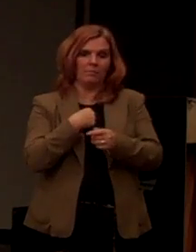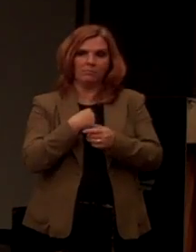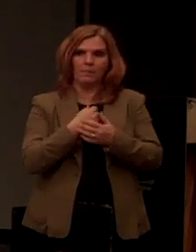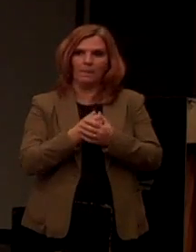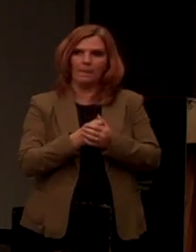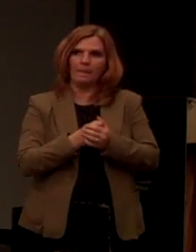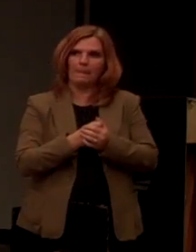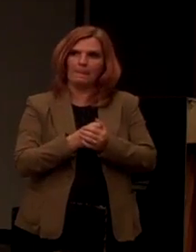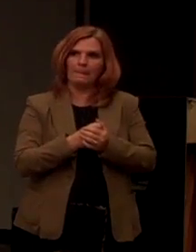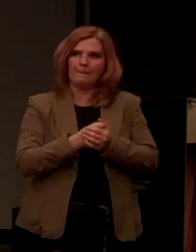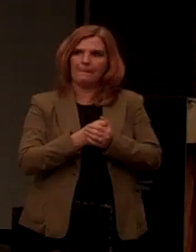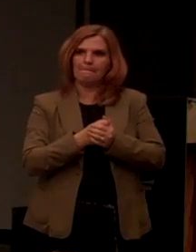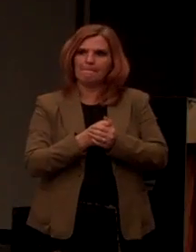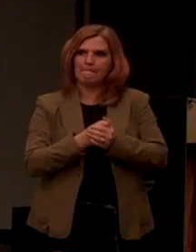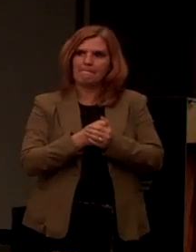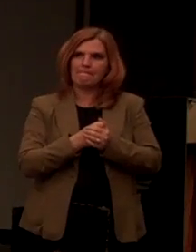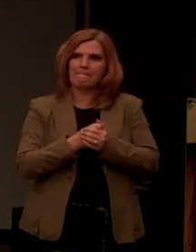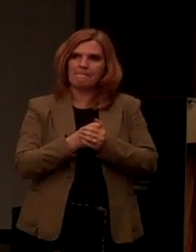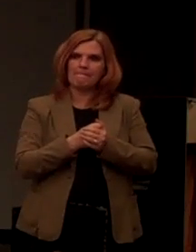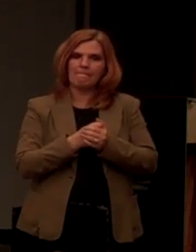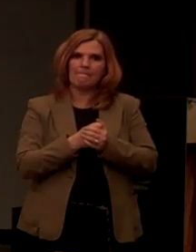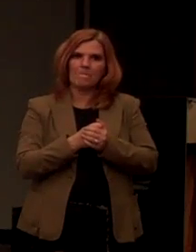runs